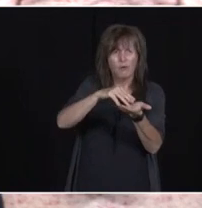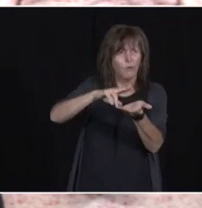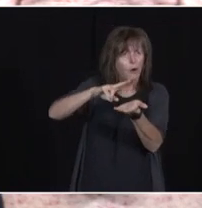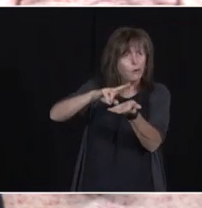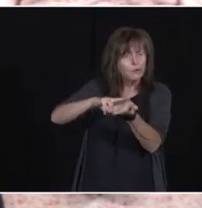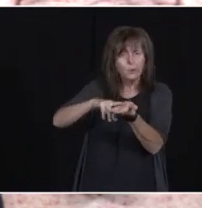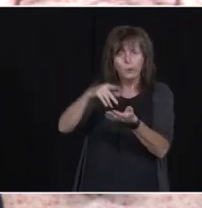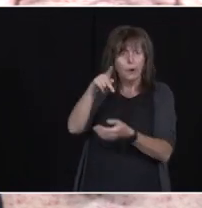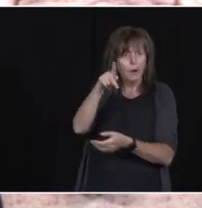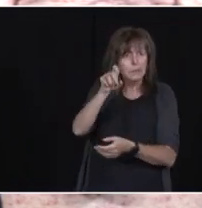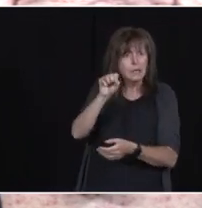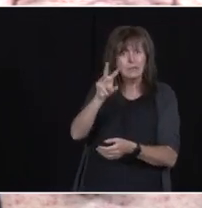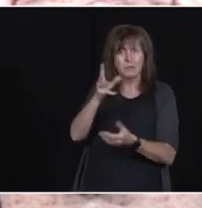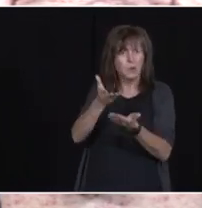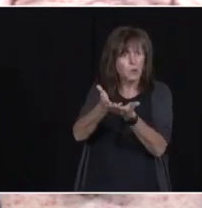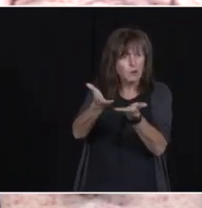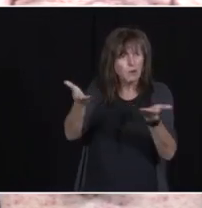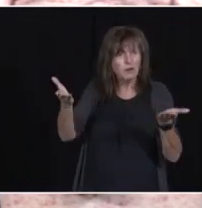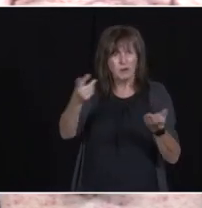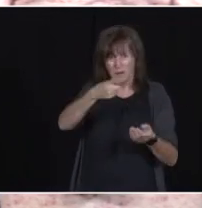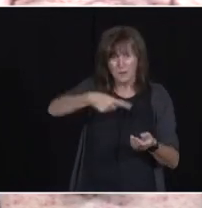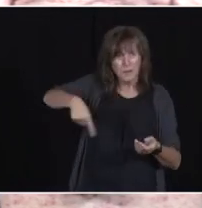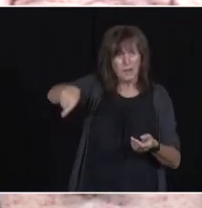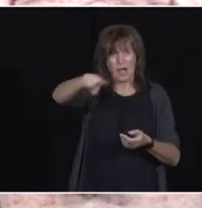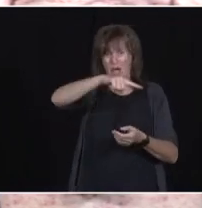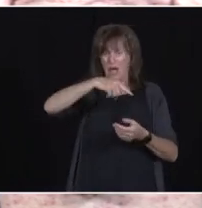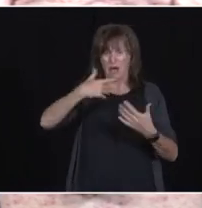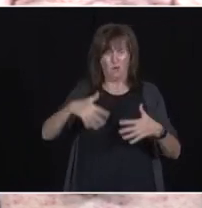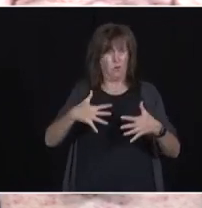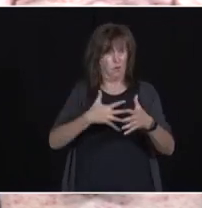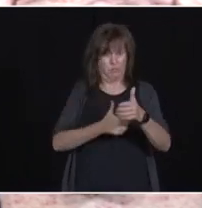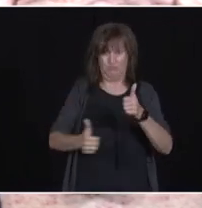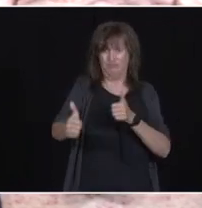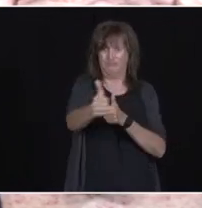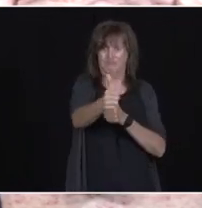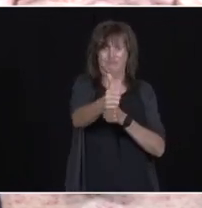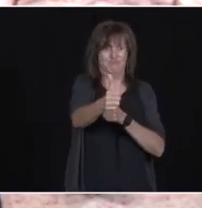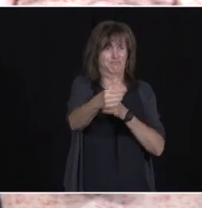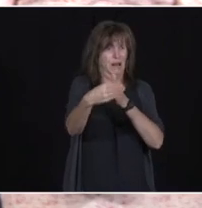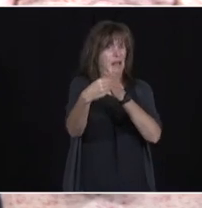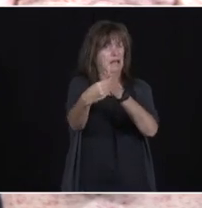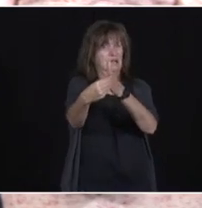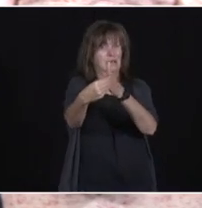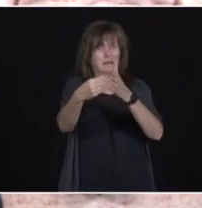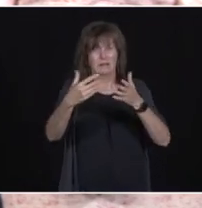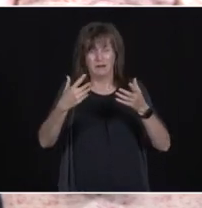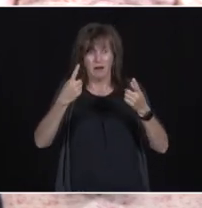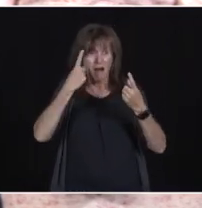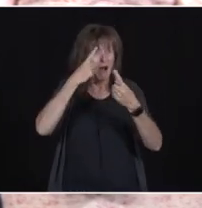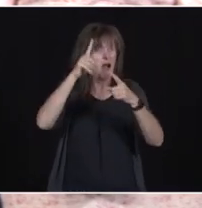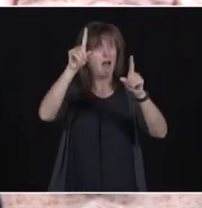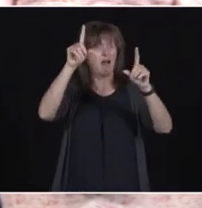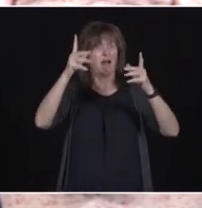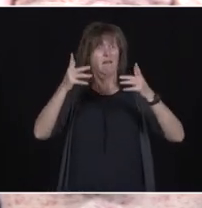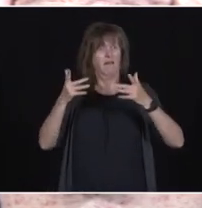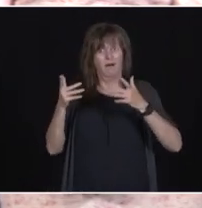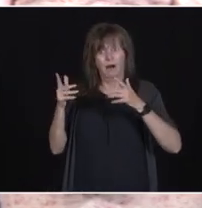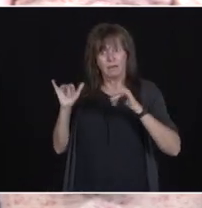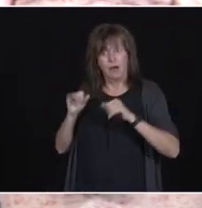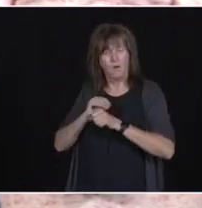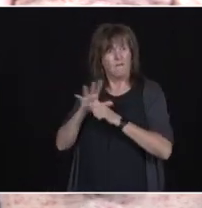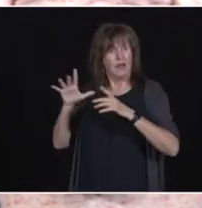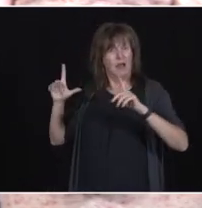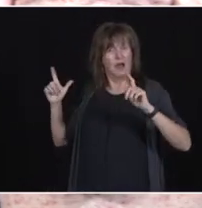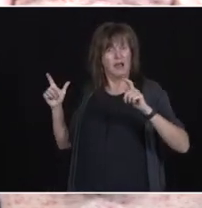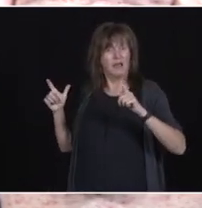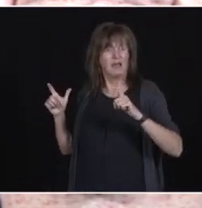cases, that's impressive. And I want to thank the people of Ontario. You guys are absolute champions. That's impressive.